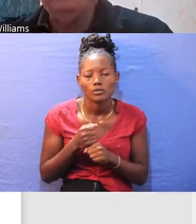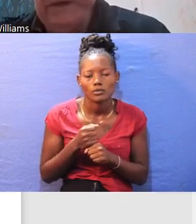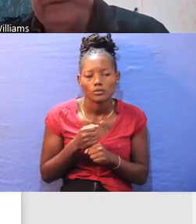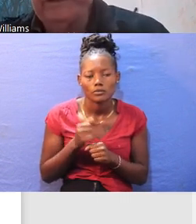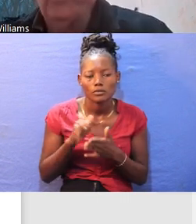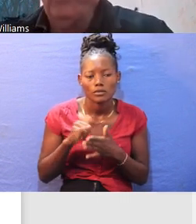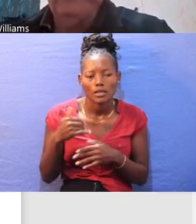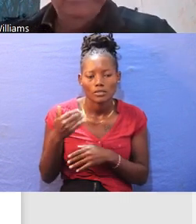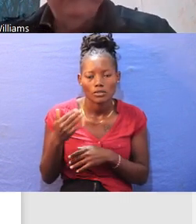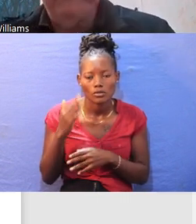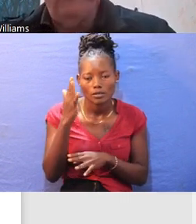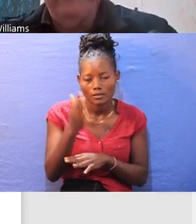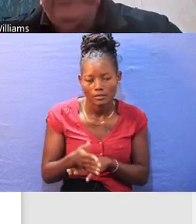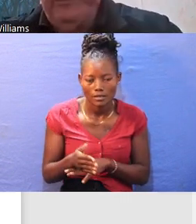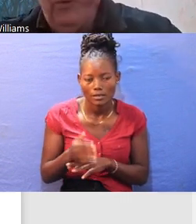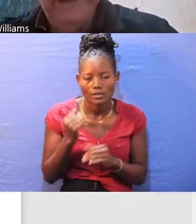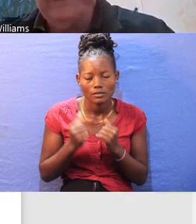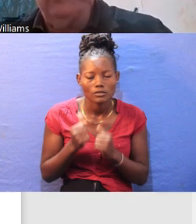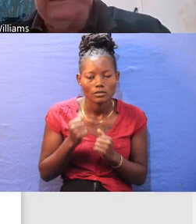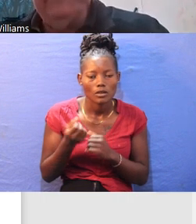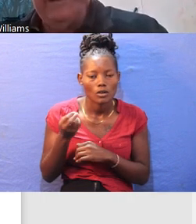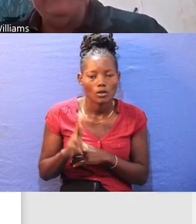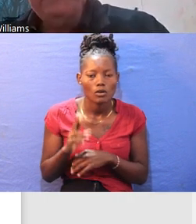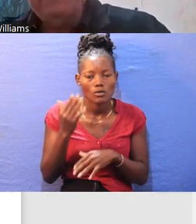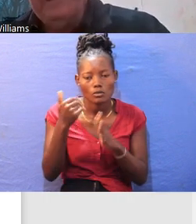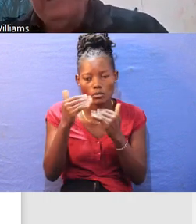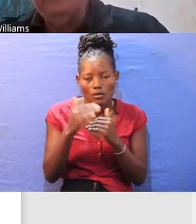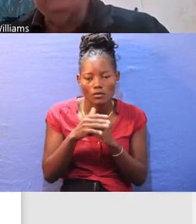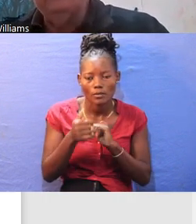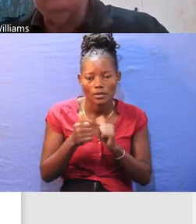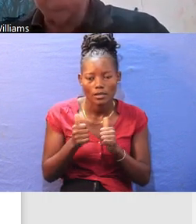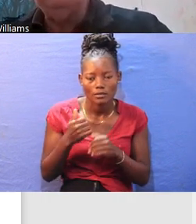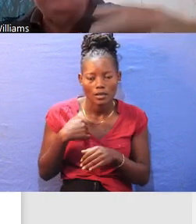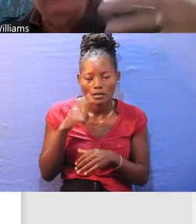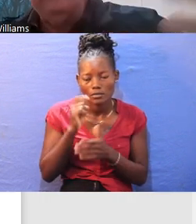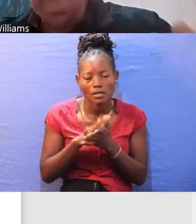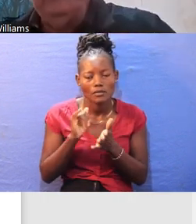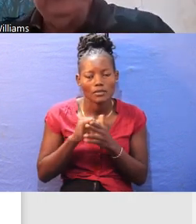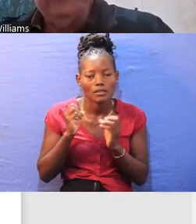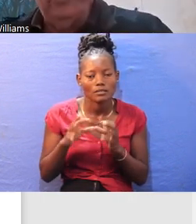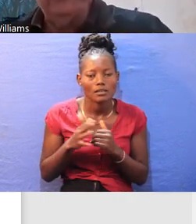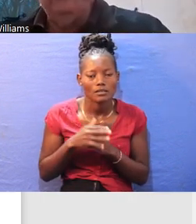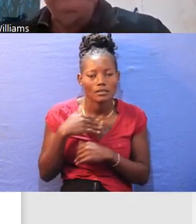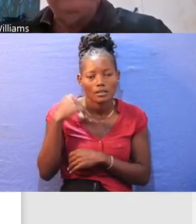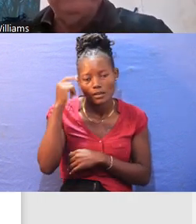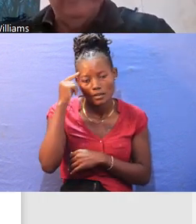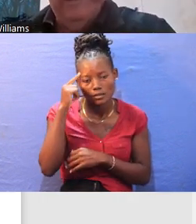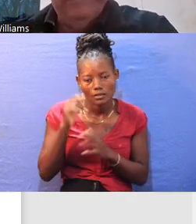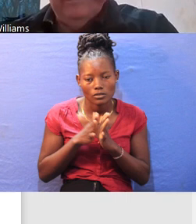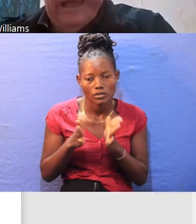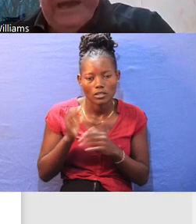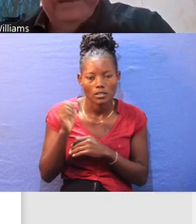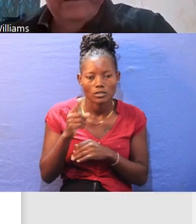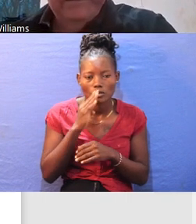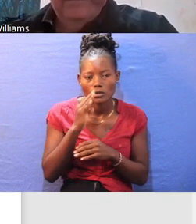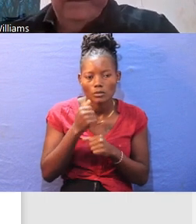to sprinting or performing a sport. I don't believe that. I think you generally need to be strong. You need strong hip